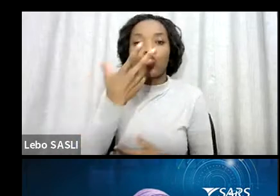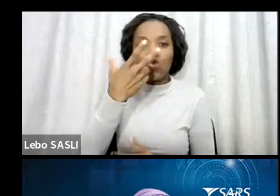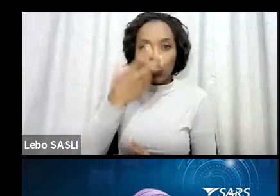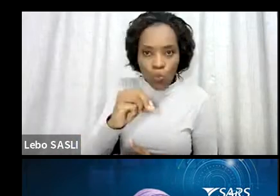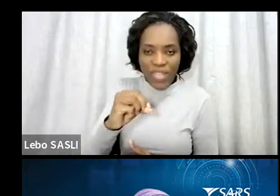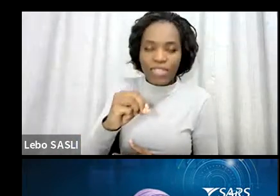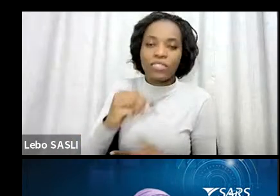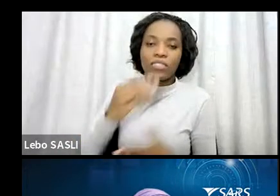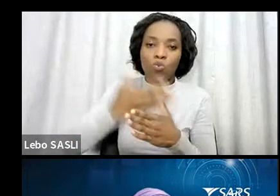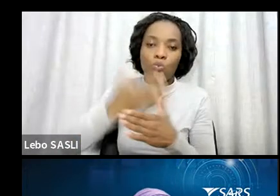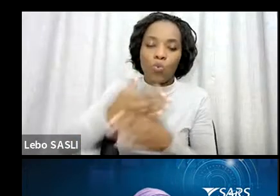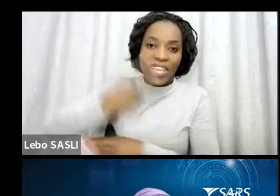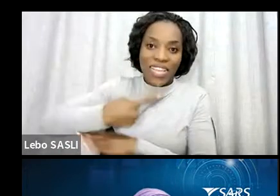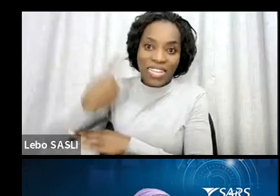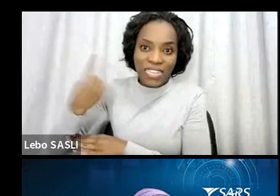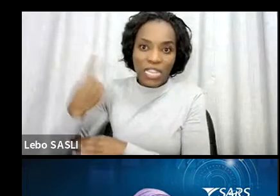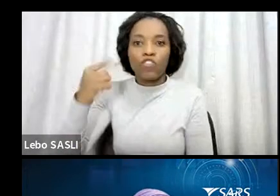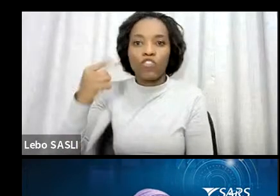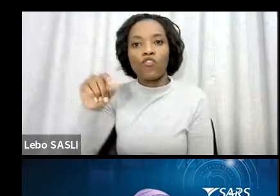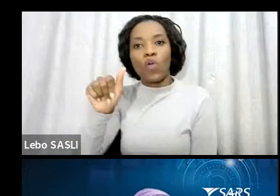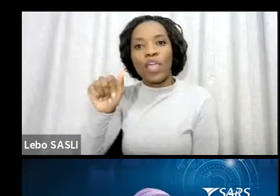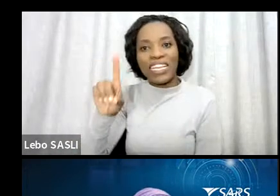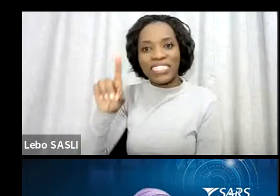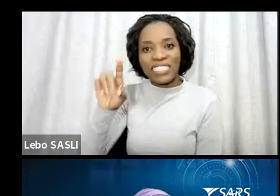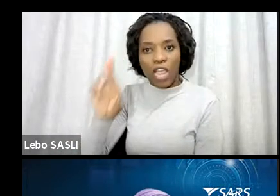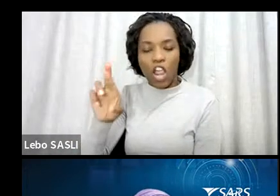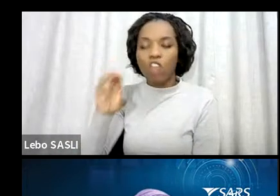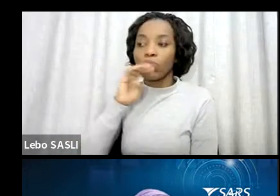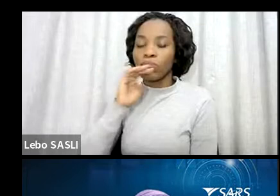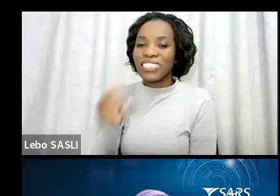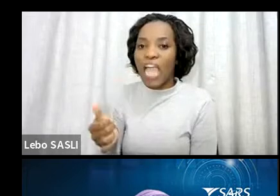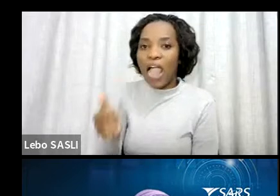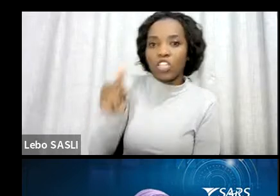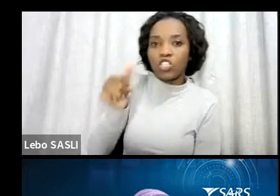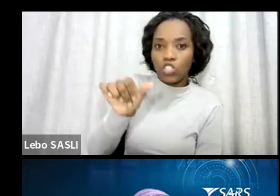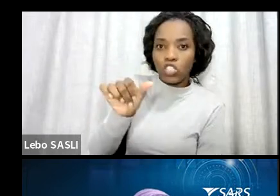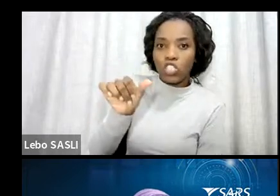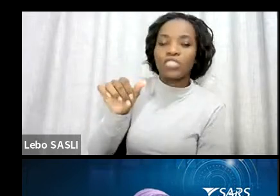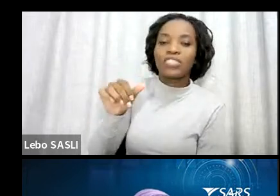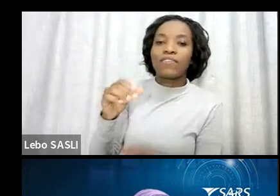days for an ADR, an alternative dispute resolution,